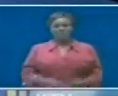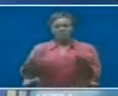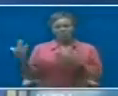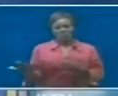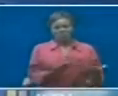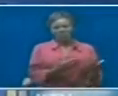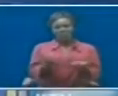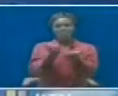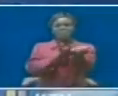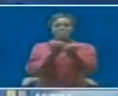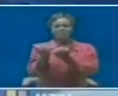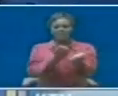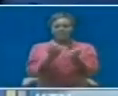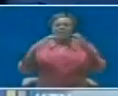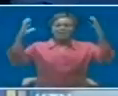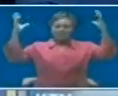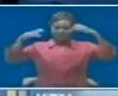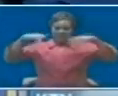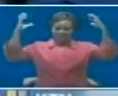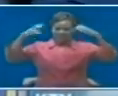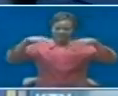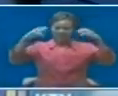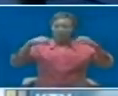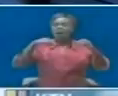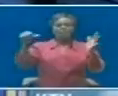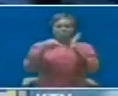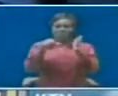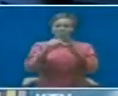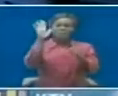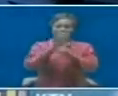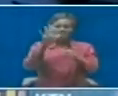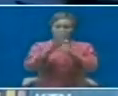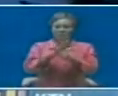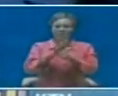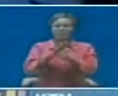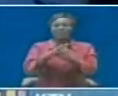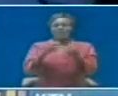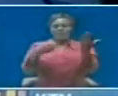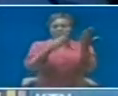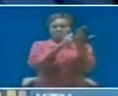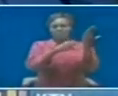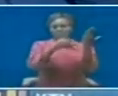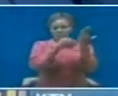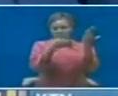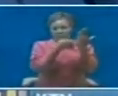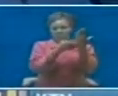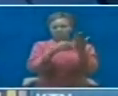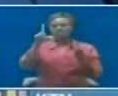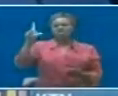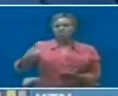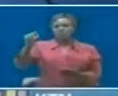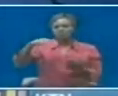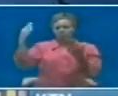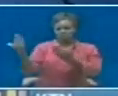Welcome to business. It's been raining pretty hard at Eveready East Africa for years now, owing to the proliferation of cheap battery